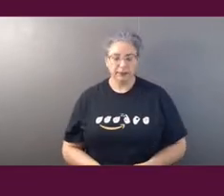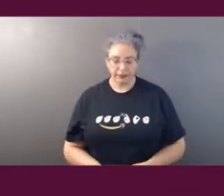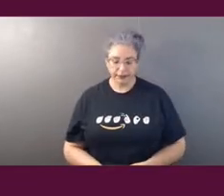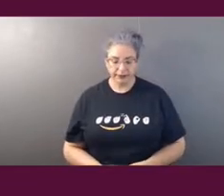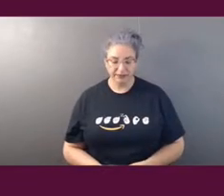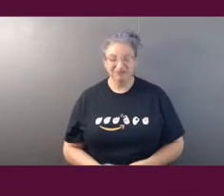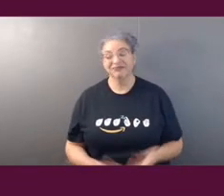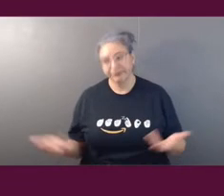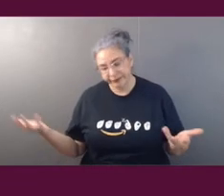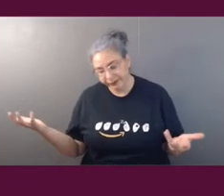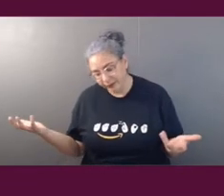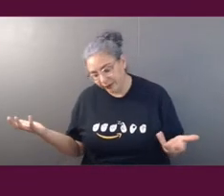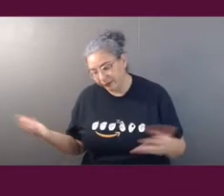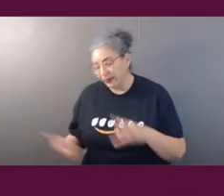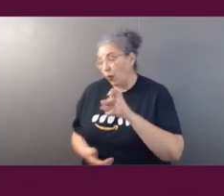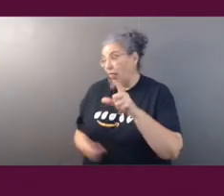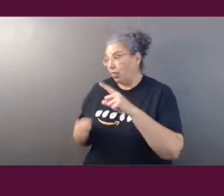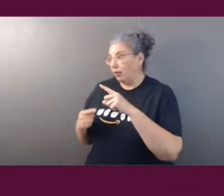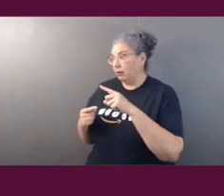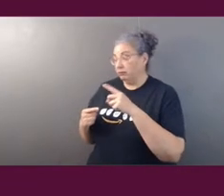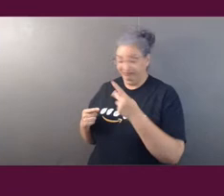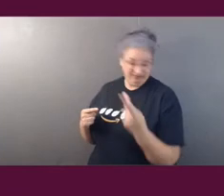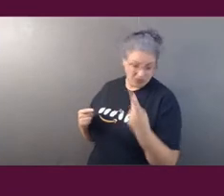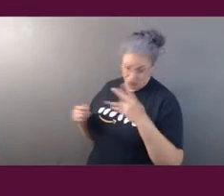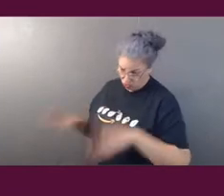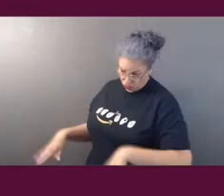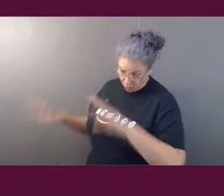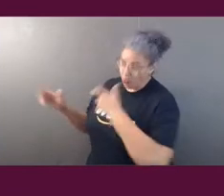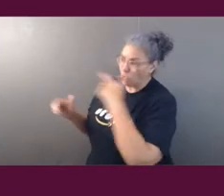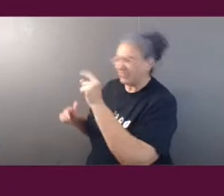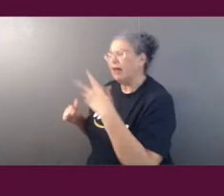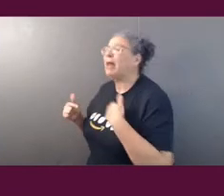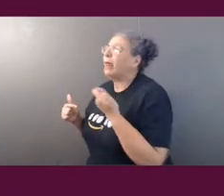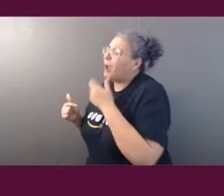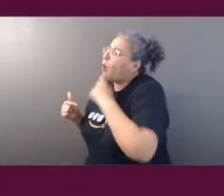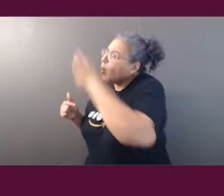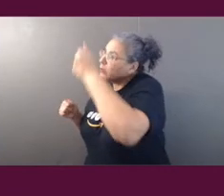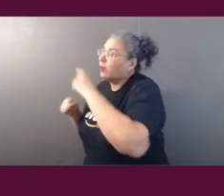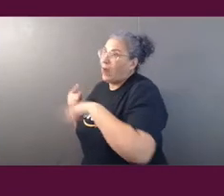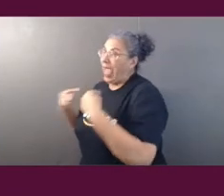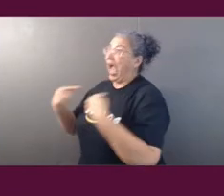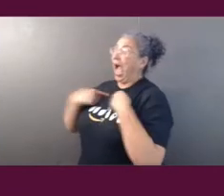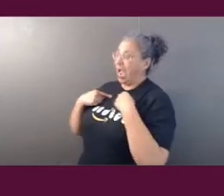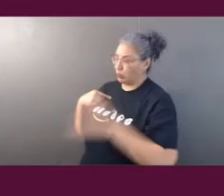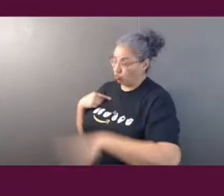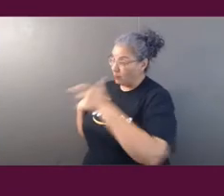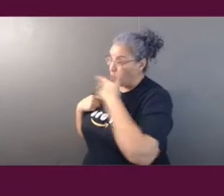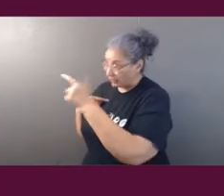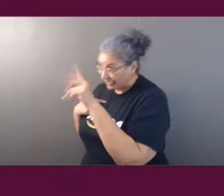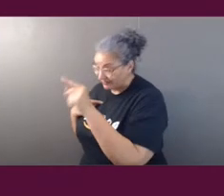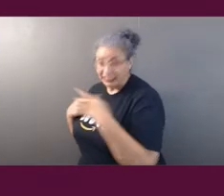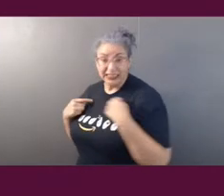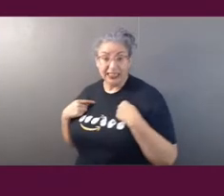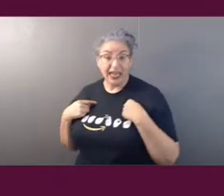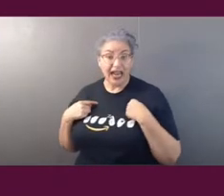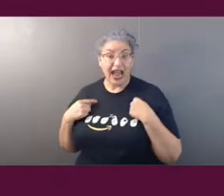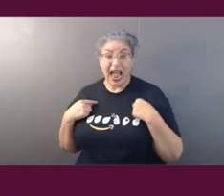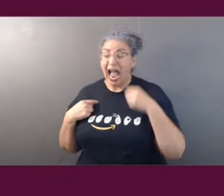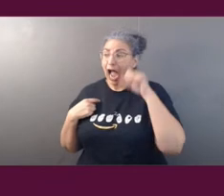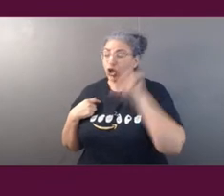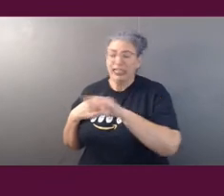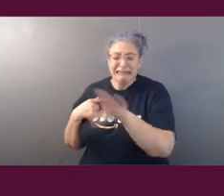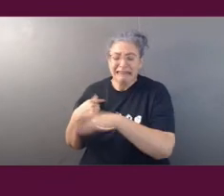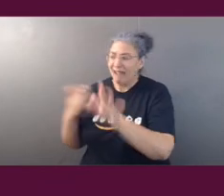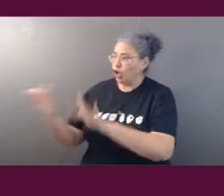supported? Well, I think you get direct, like, you know, when we were growing up watching TV, I mean, I'm older than you, so when I was growing up watching TV, I could